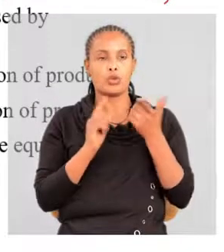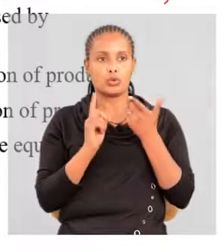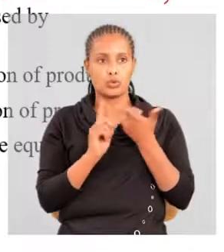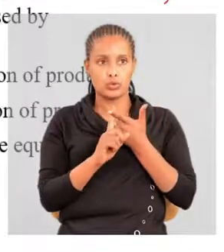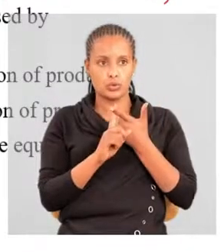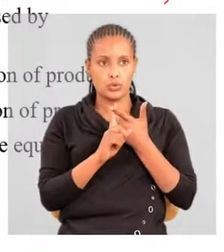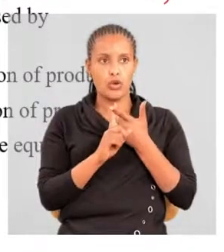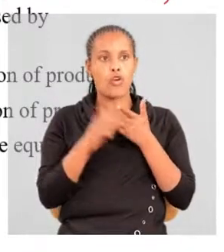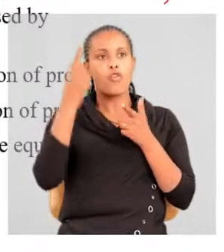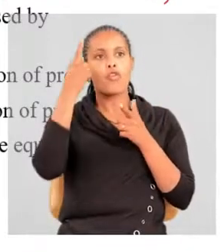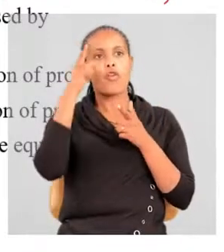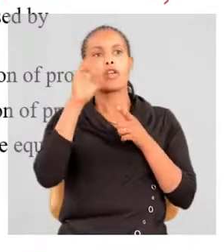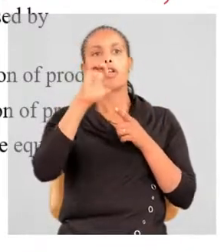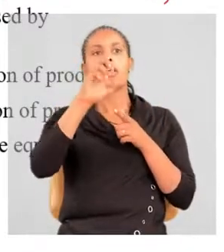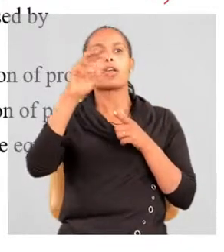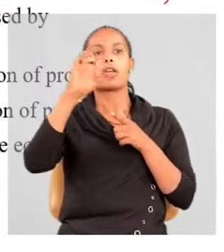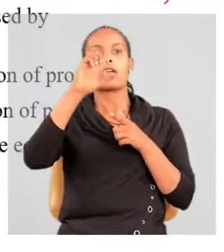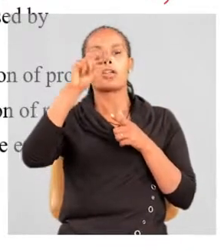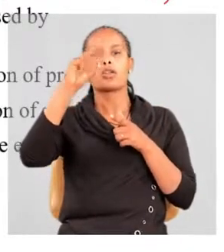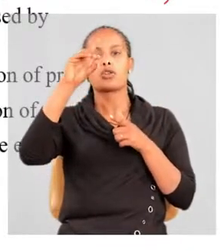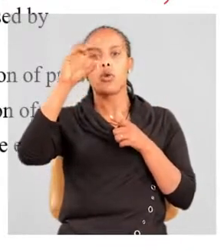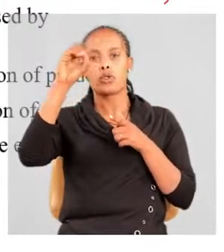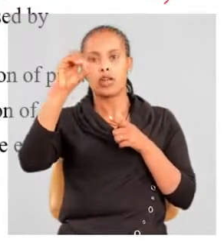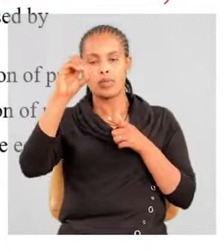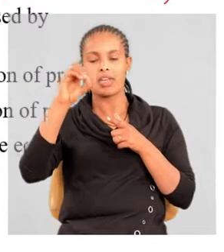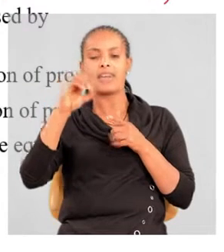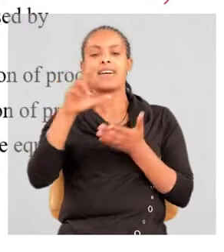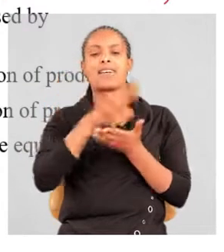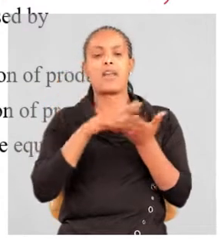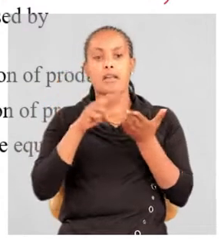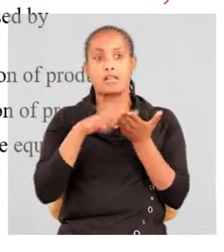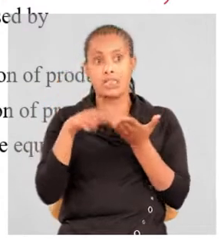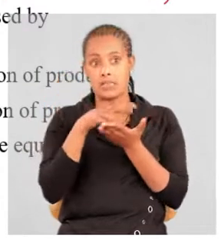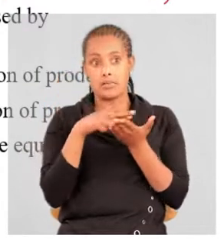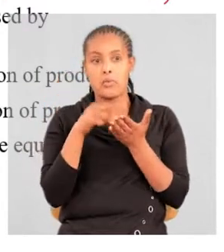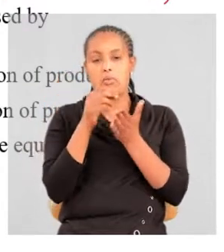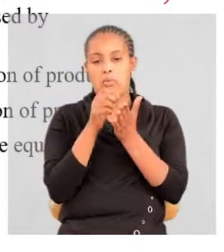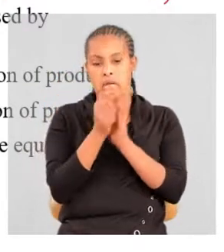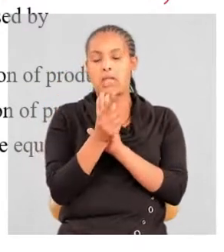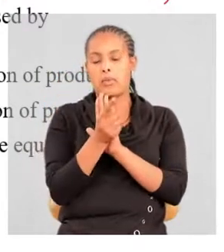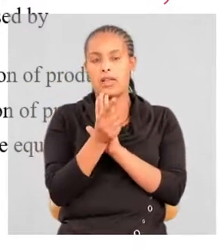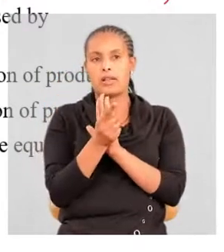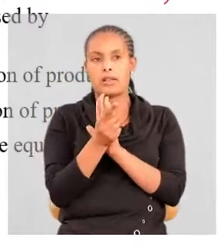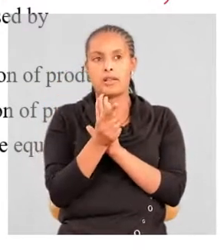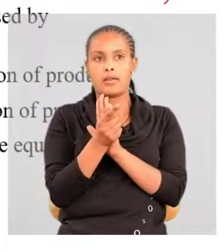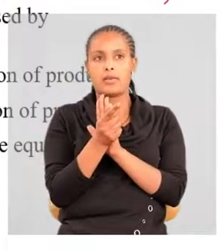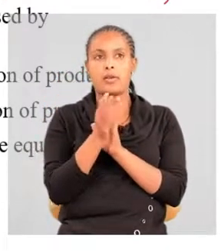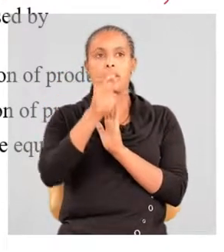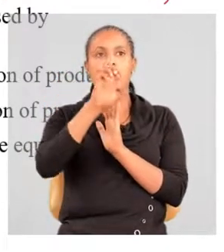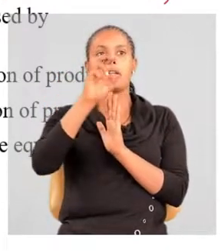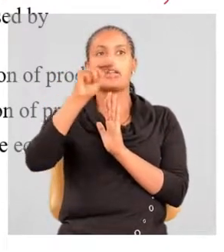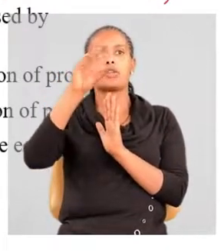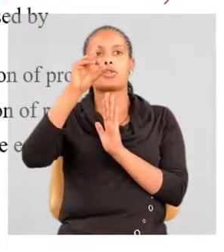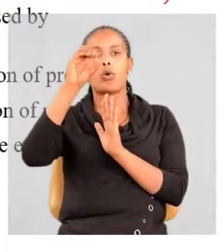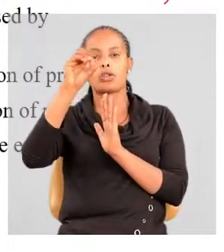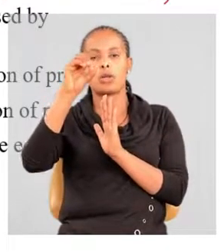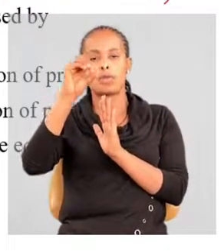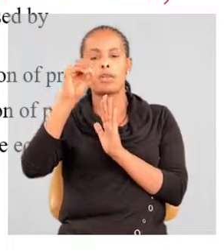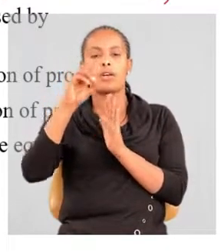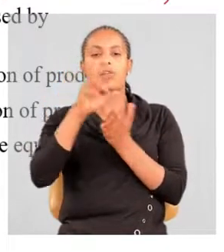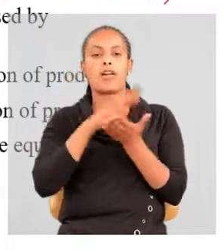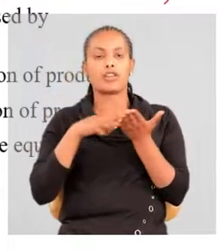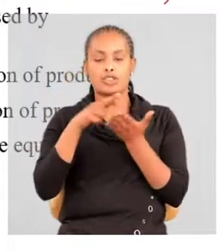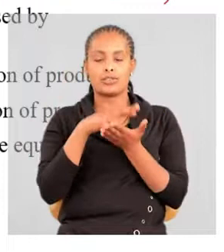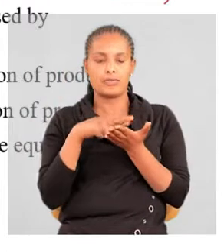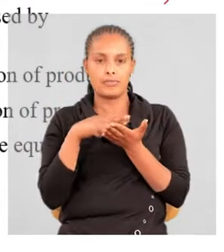2. For endothermic reaction, again take one of an endothermic reaction,